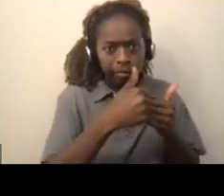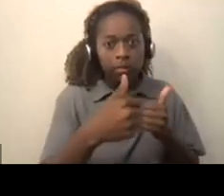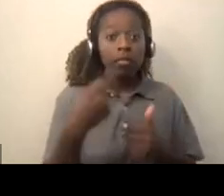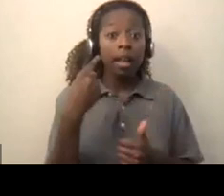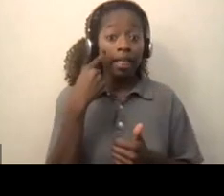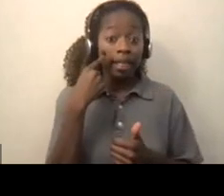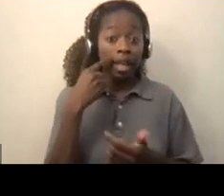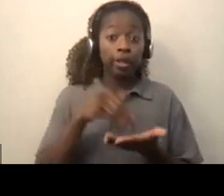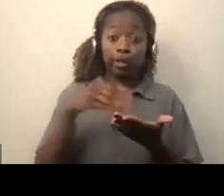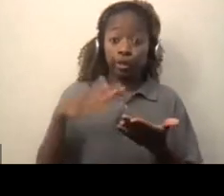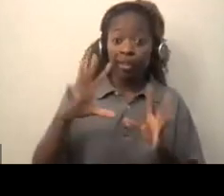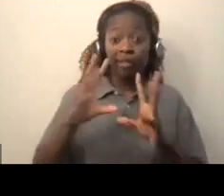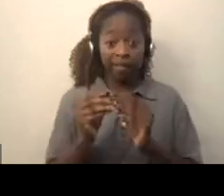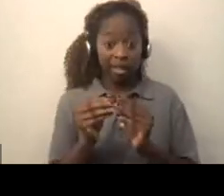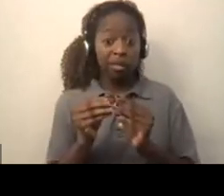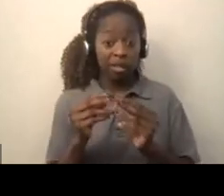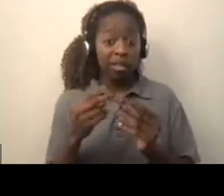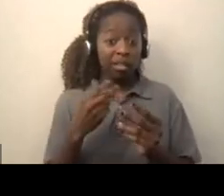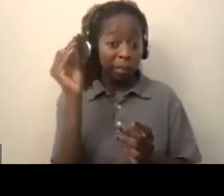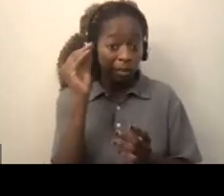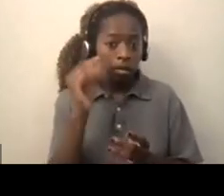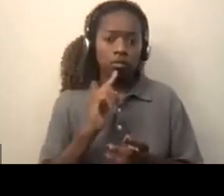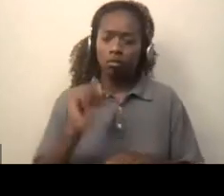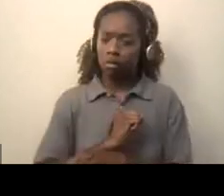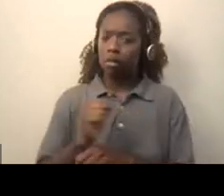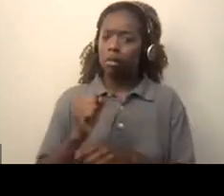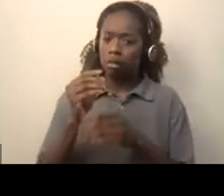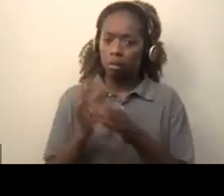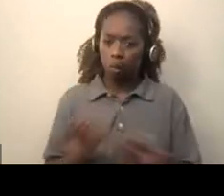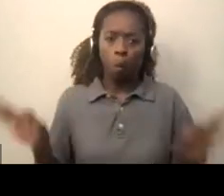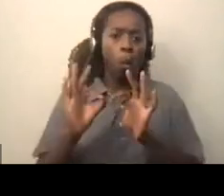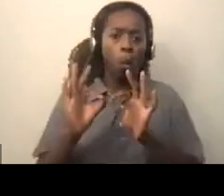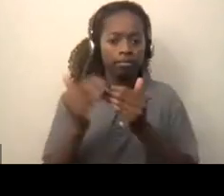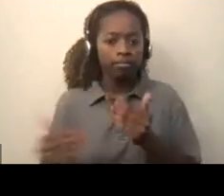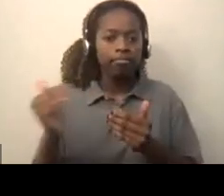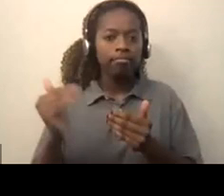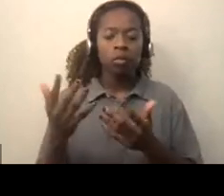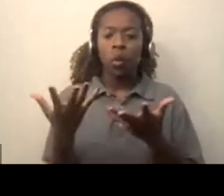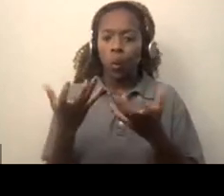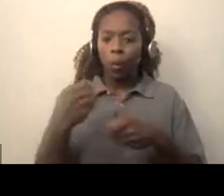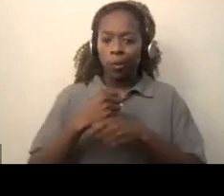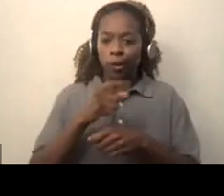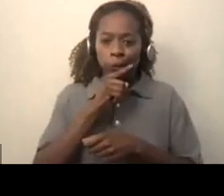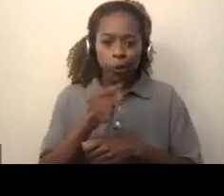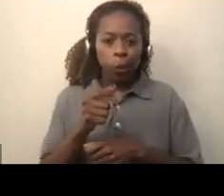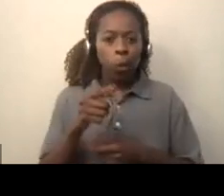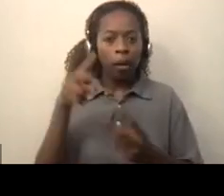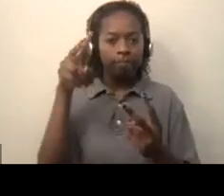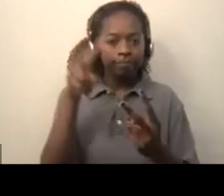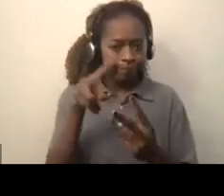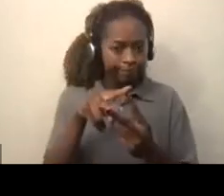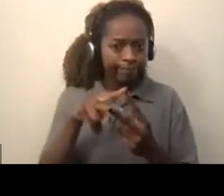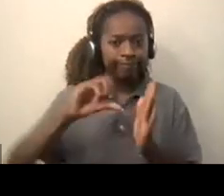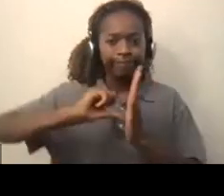and family voice is incredibly important moving forward so just wanted to make sure that those pieces were